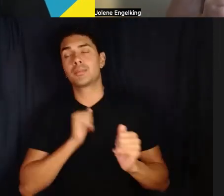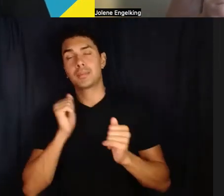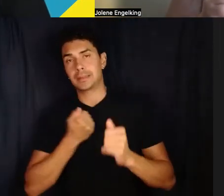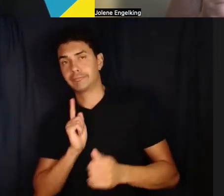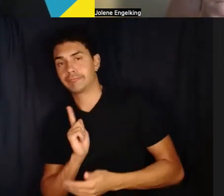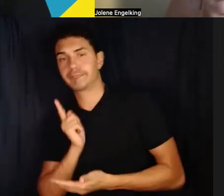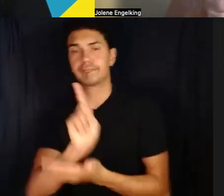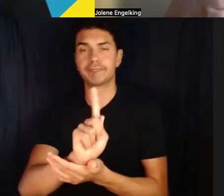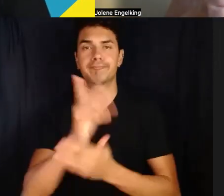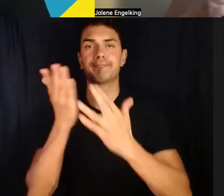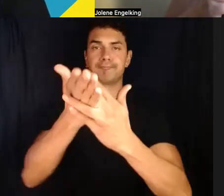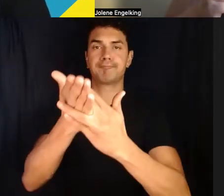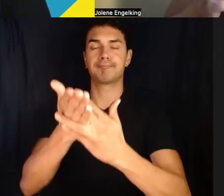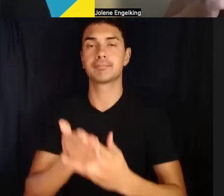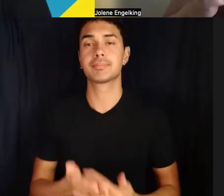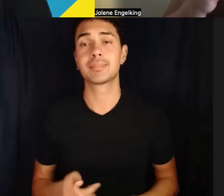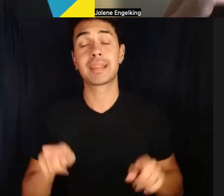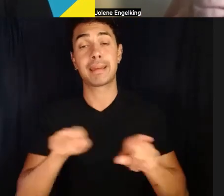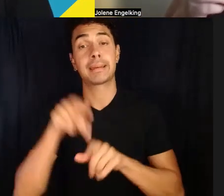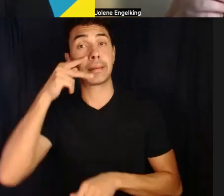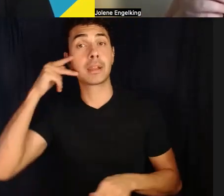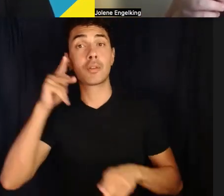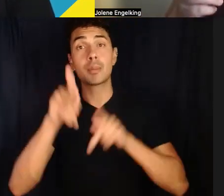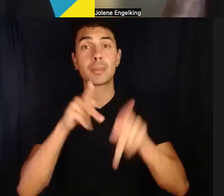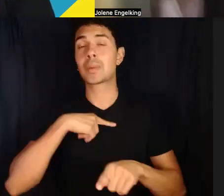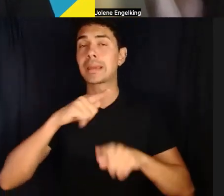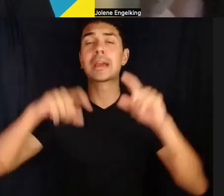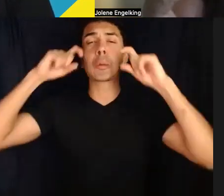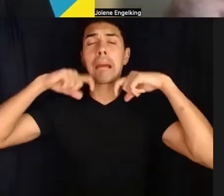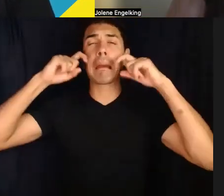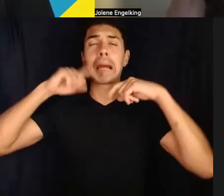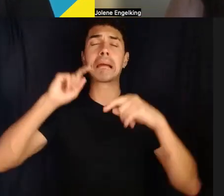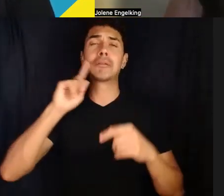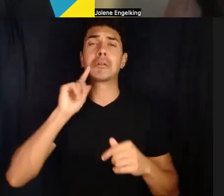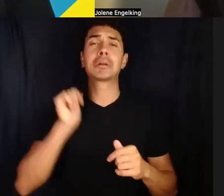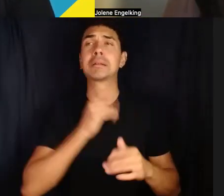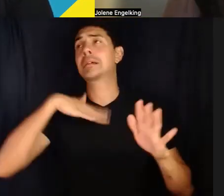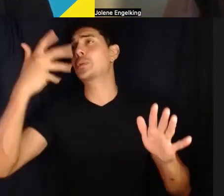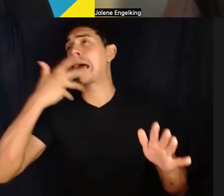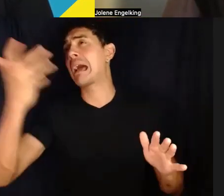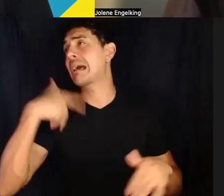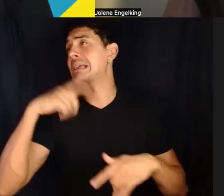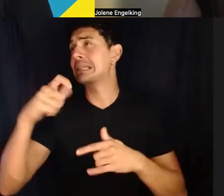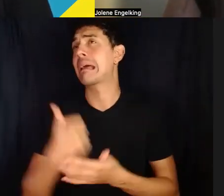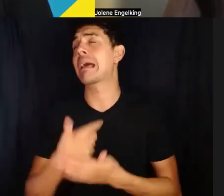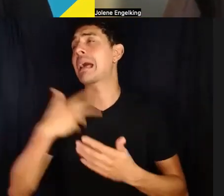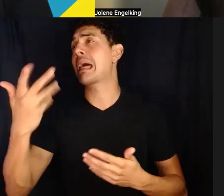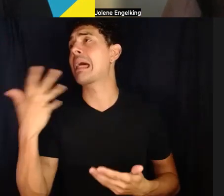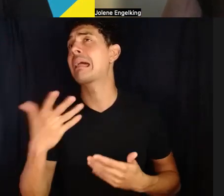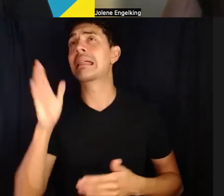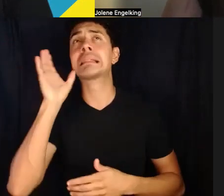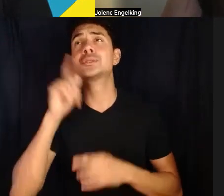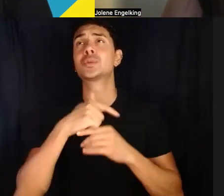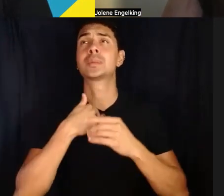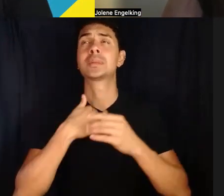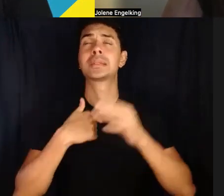we cannot always be the ones who are crying for ourselves, or crying out that we need to be listened to, that we